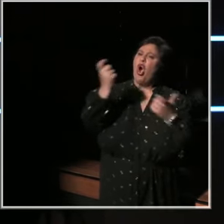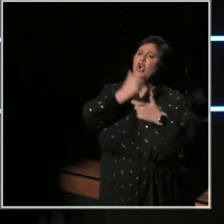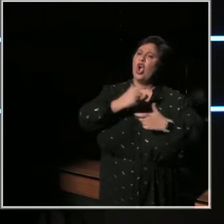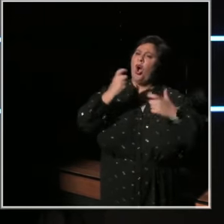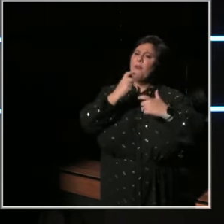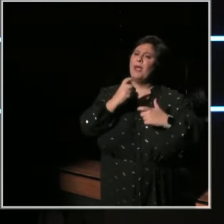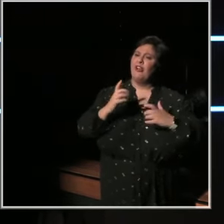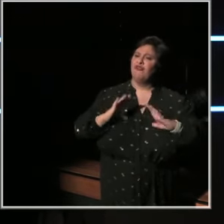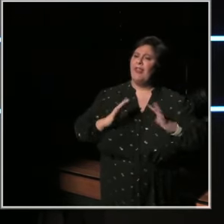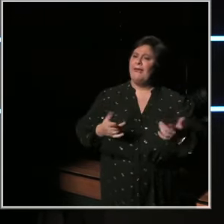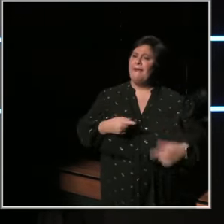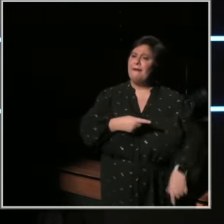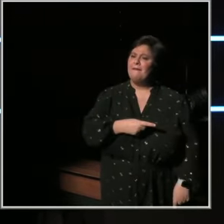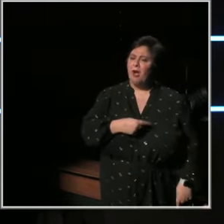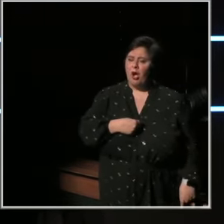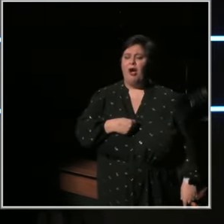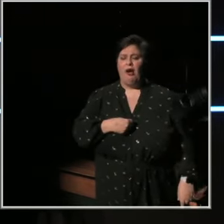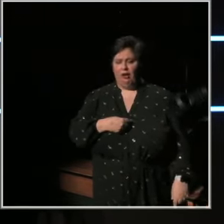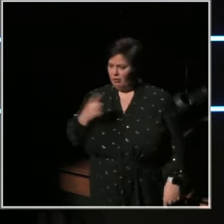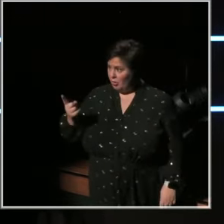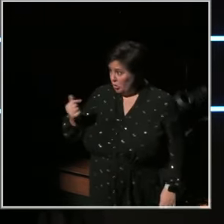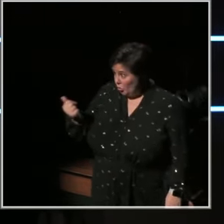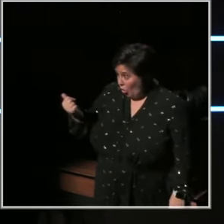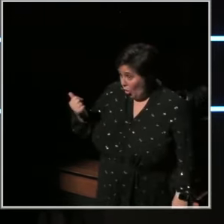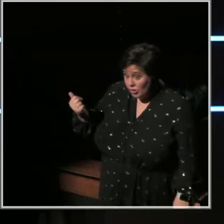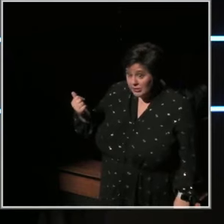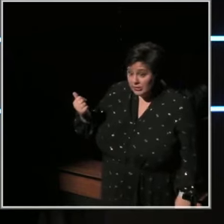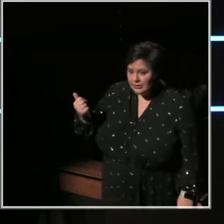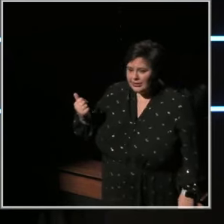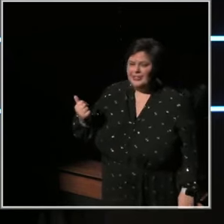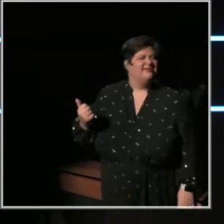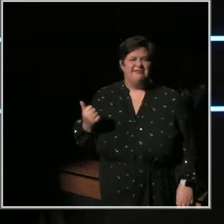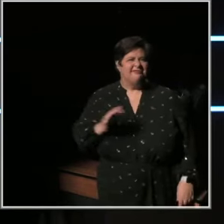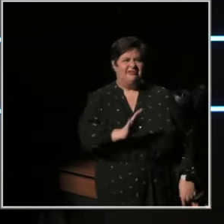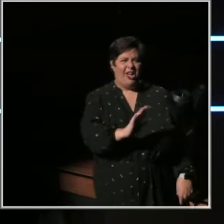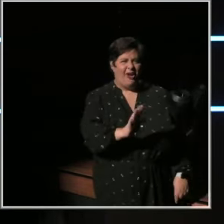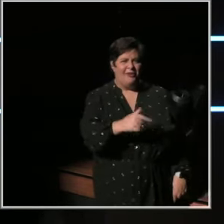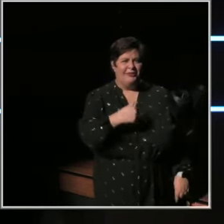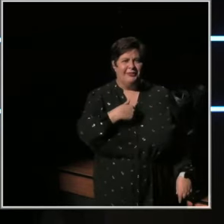comic relief. All right. Were you any good? No.